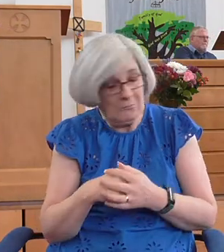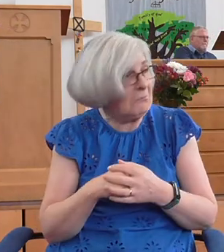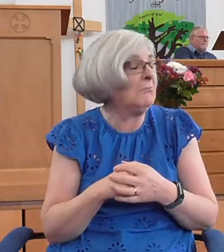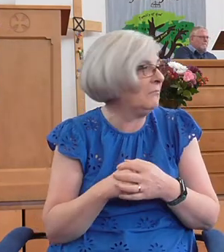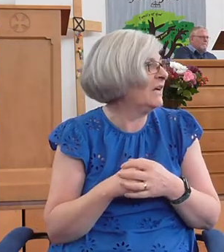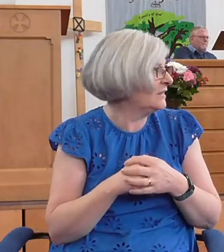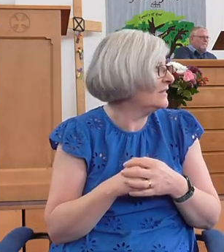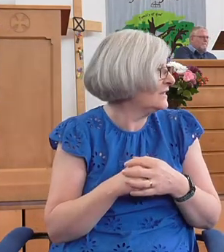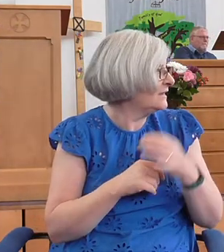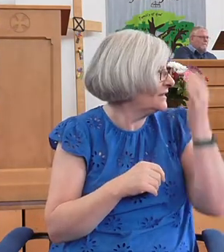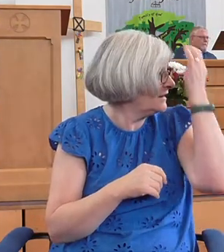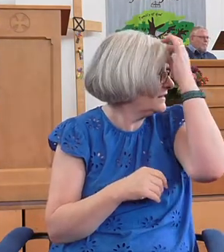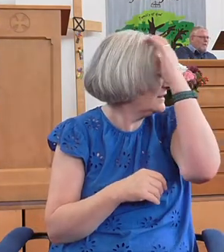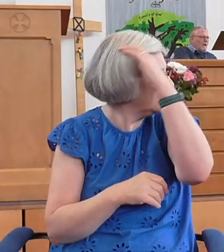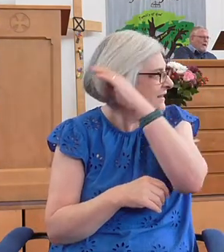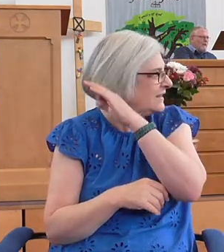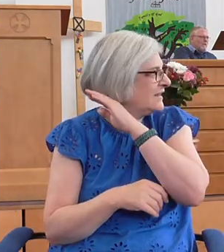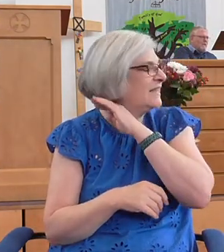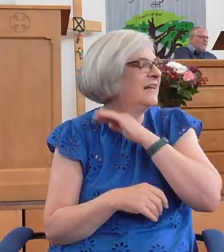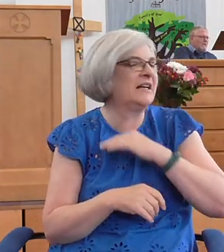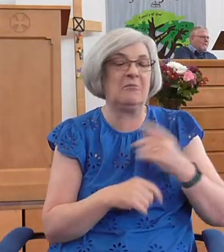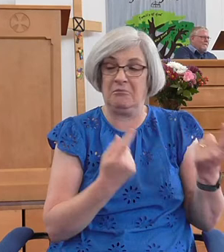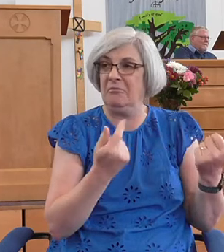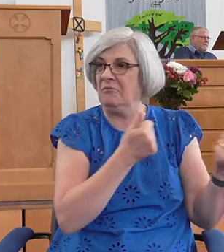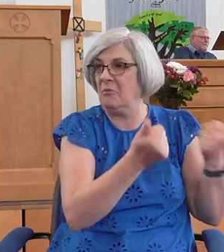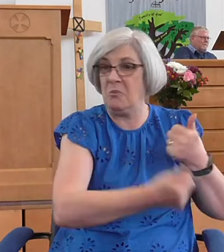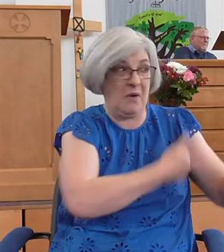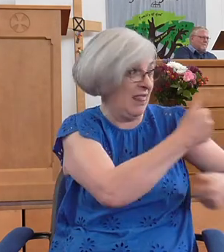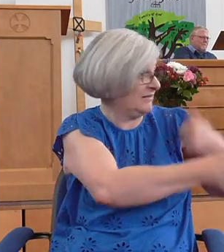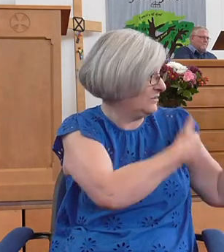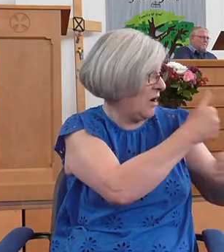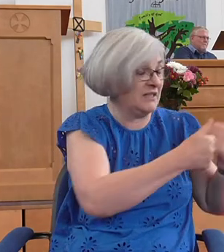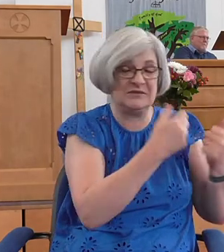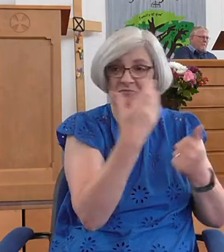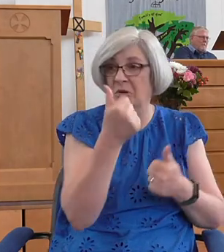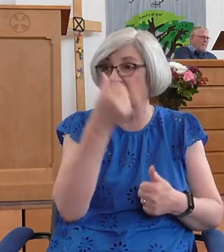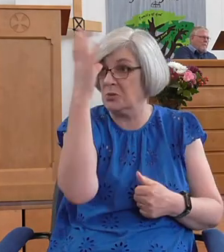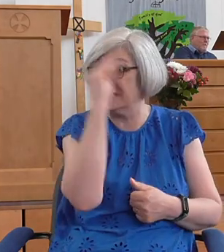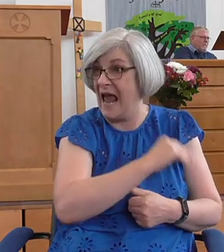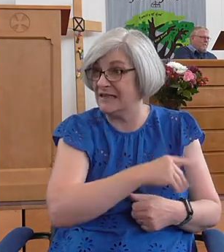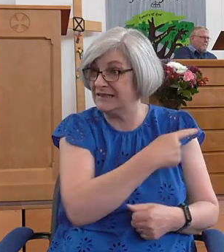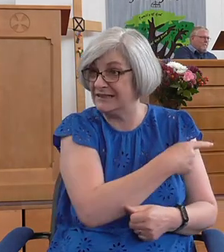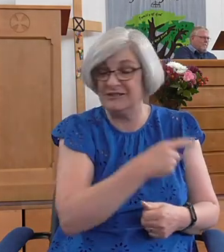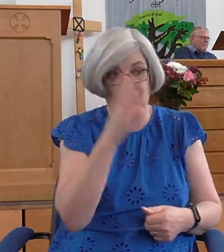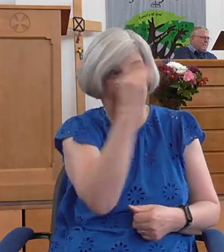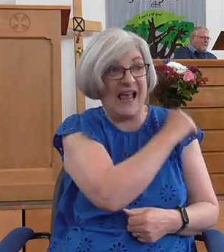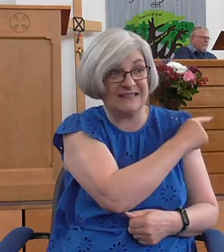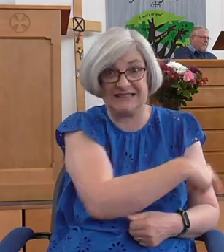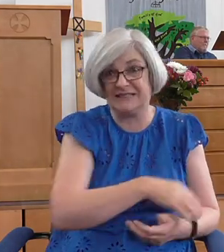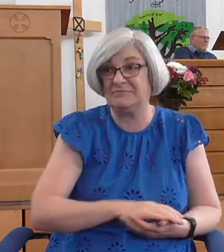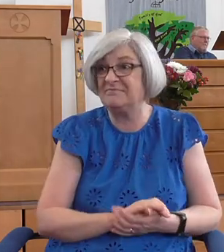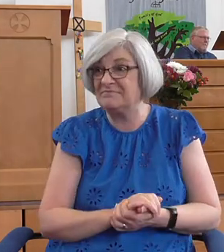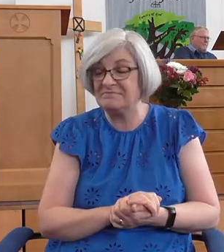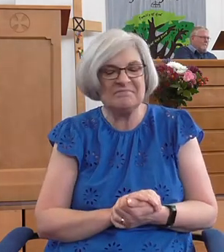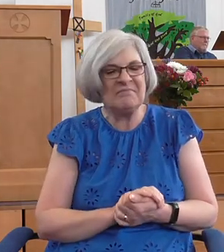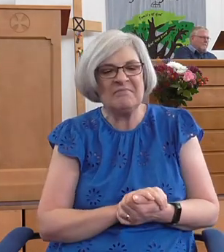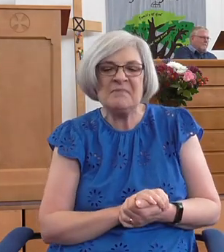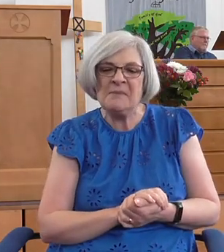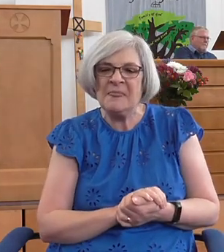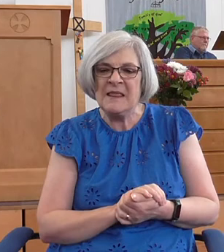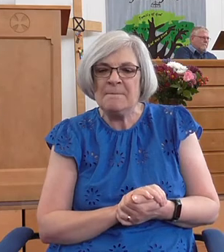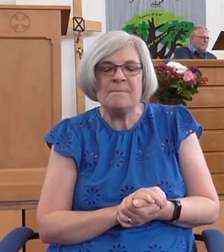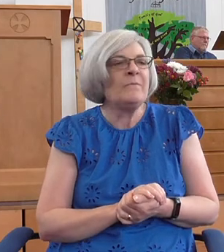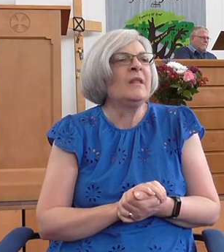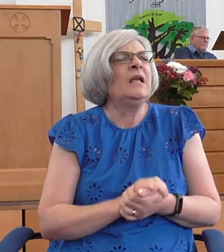Oh, somebody gave it to you then? Oh, wow. Well, good guess. So that's what sometimes you do in exams, don't you? Just guess. Now, in